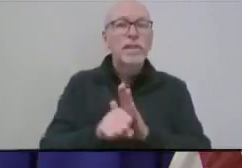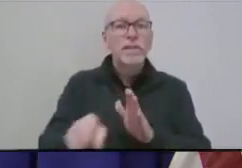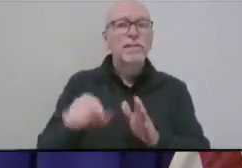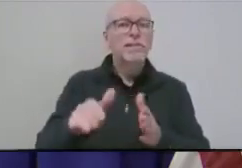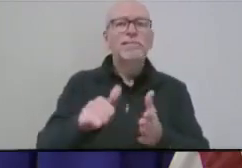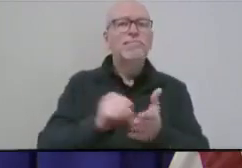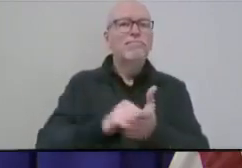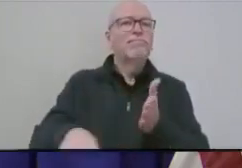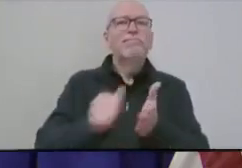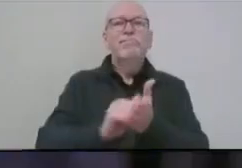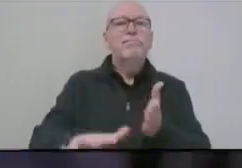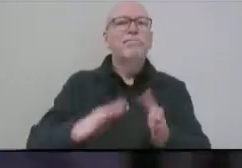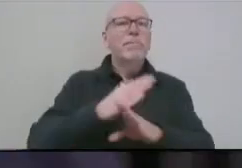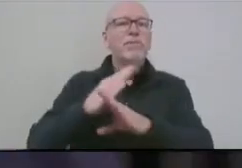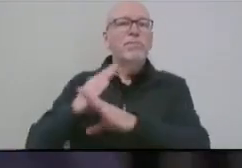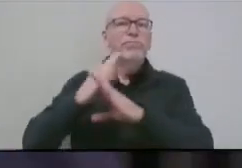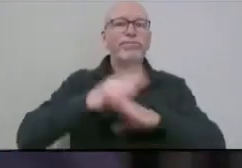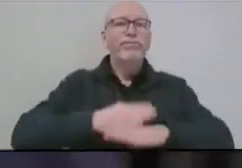daily basis.